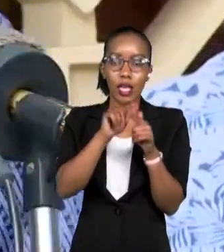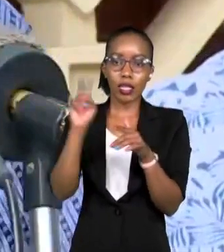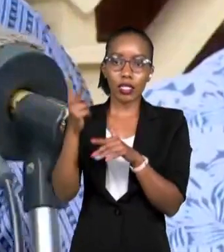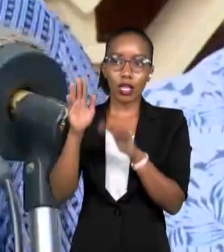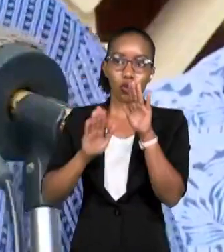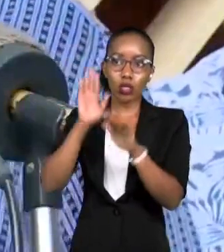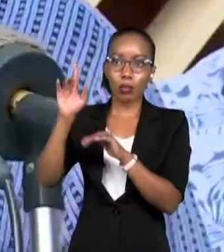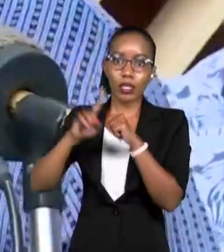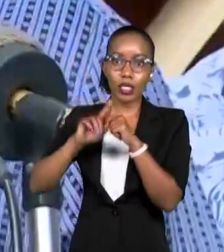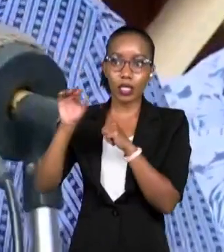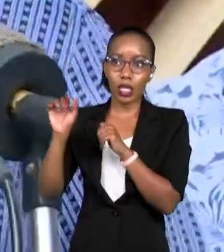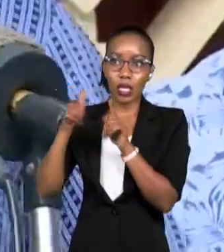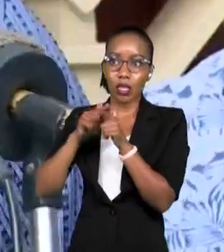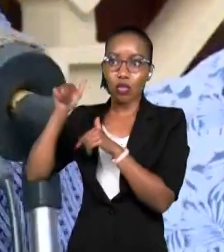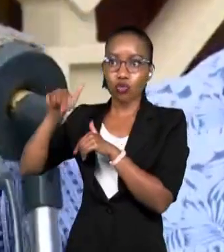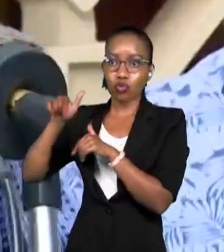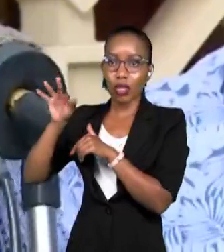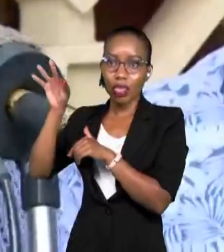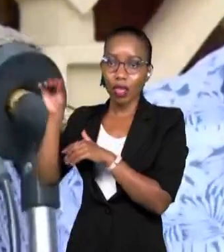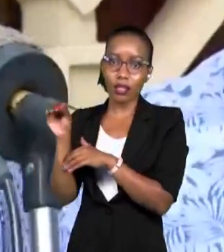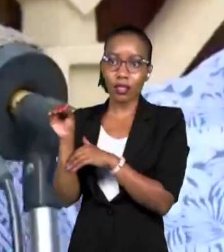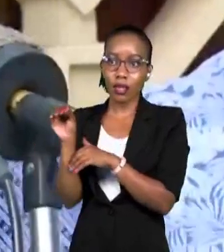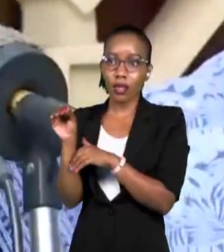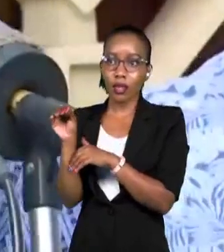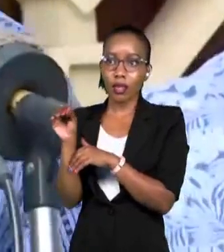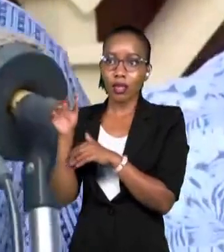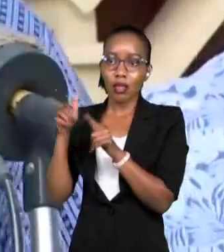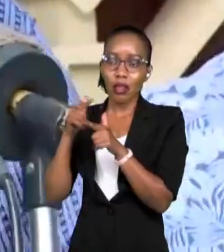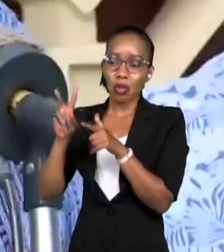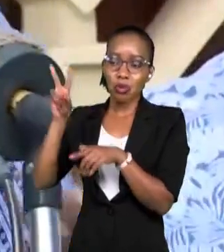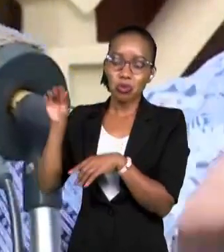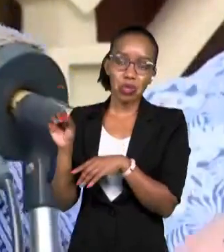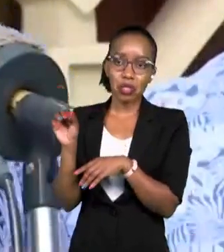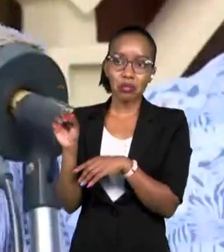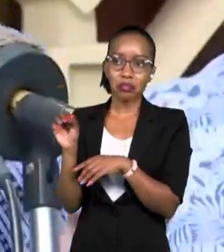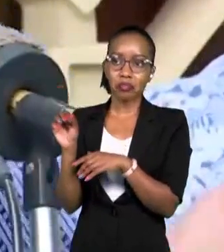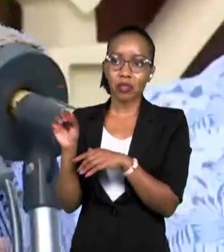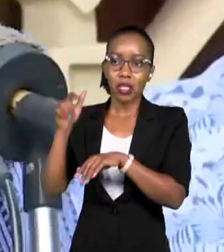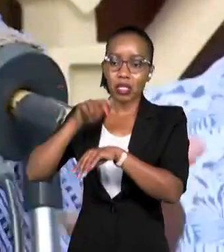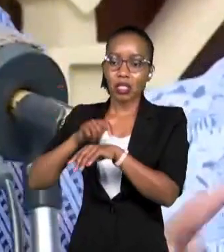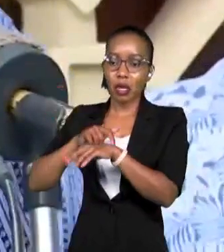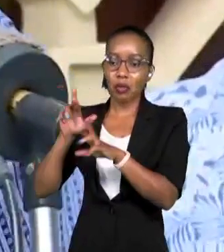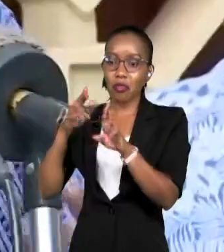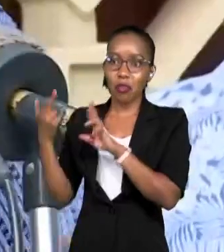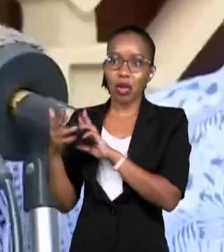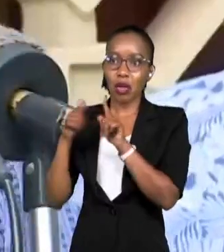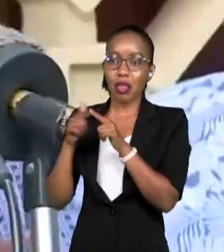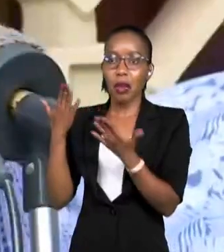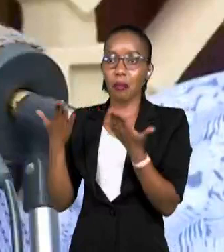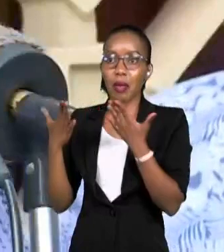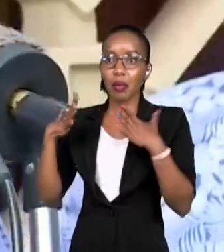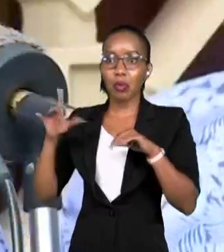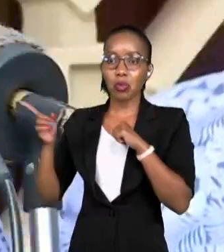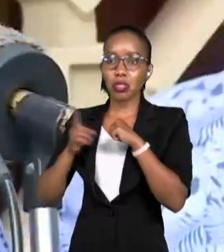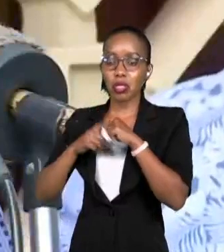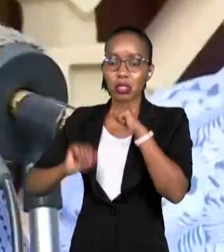to 60. I'm sure by today they will move to 30, and the following day 20. At the referendum time, we might have even only 6 people opposing the